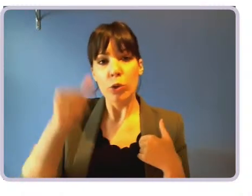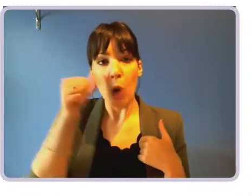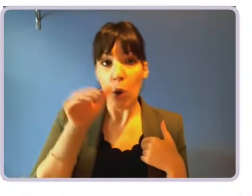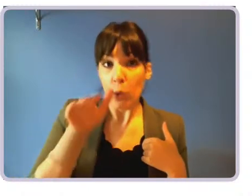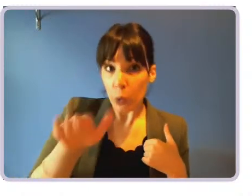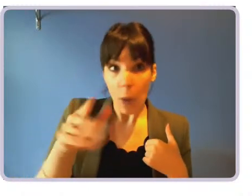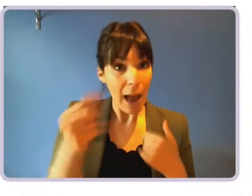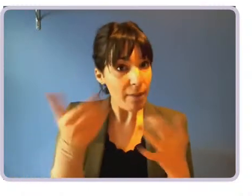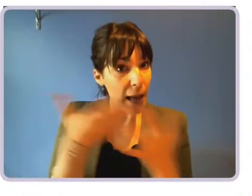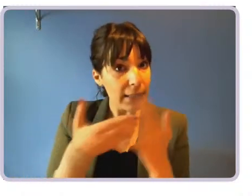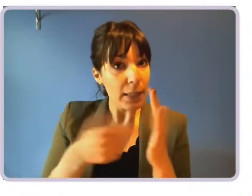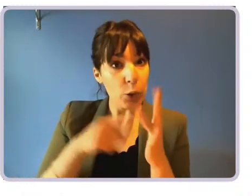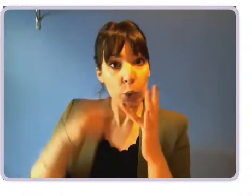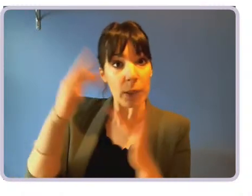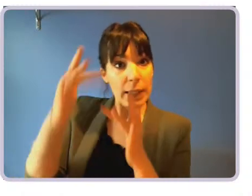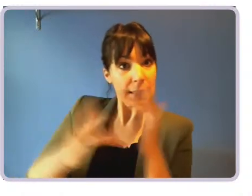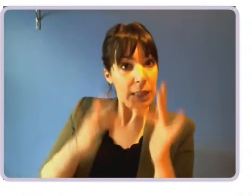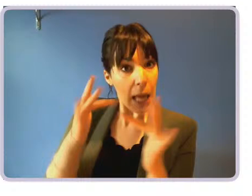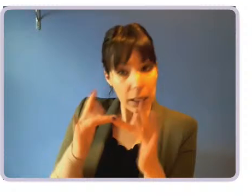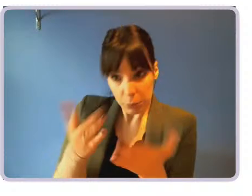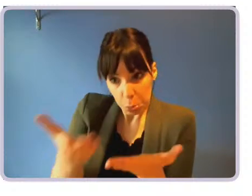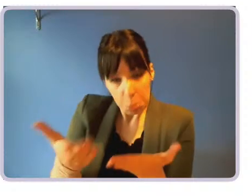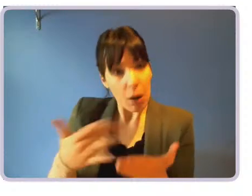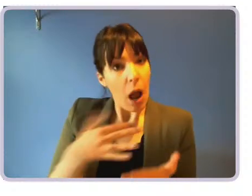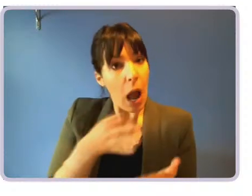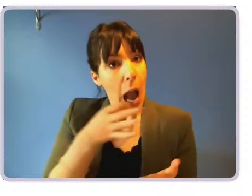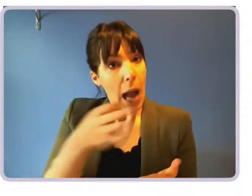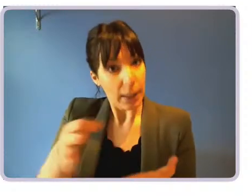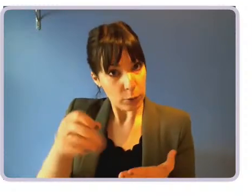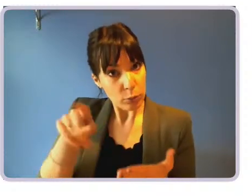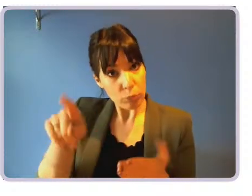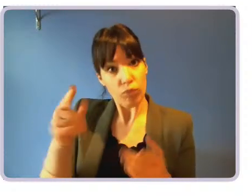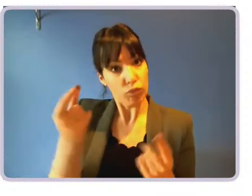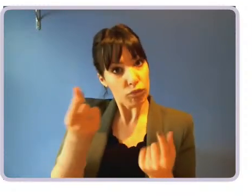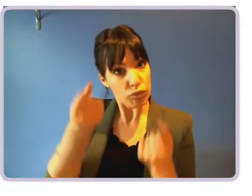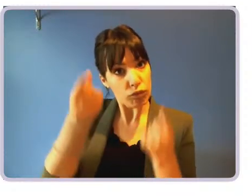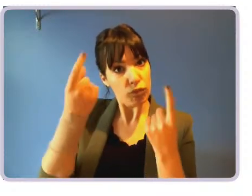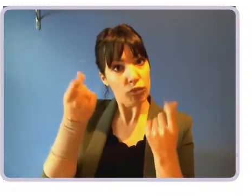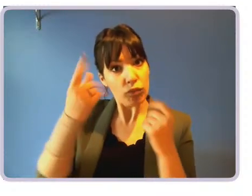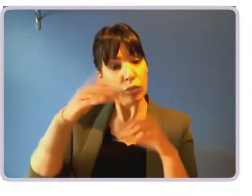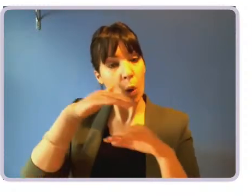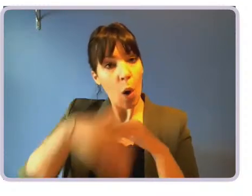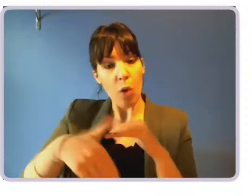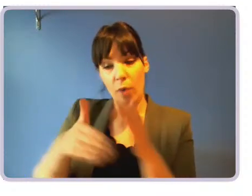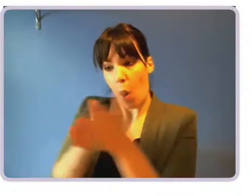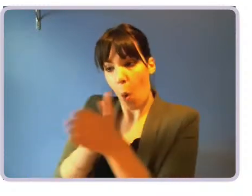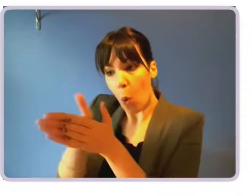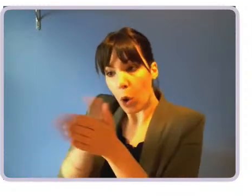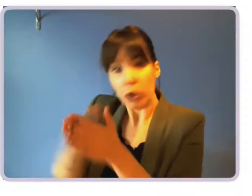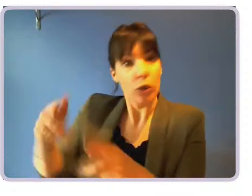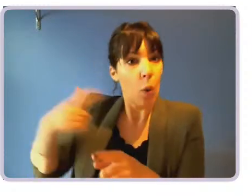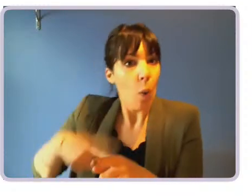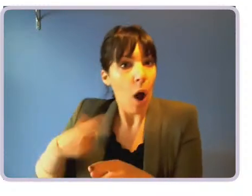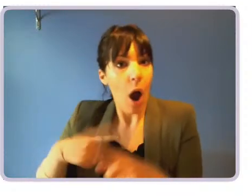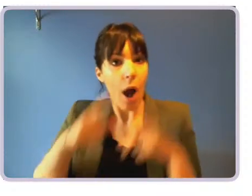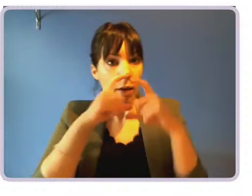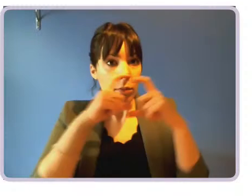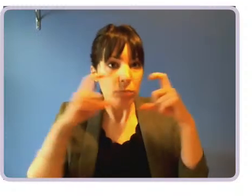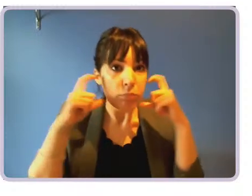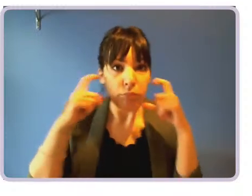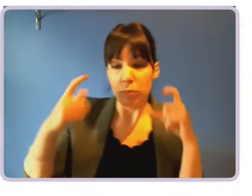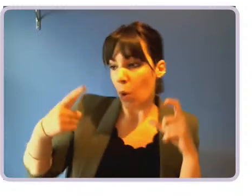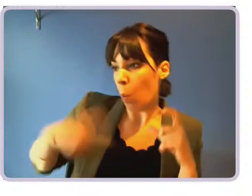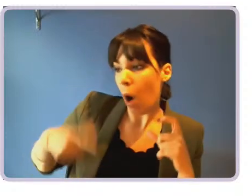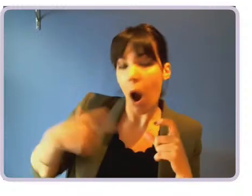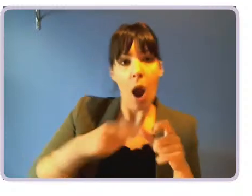they know and understand what the personal hygiene and other practices were. I'm particularly concerned